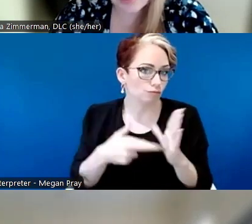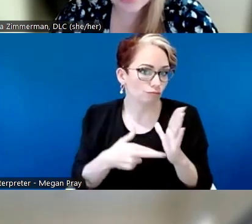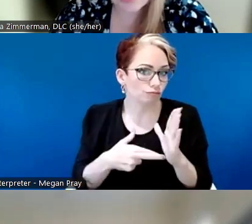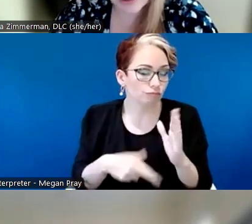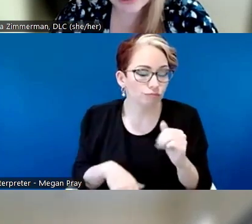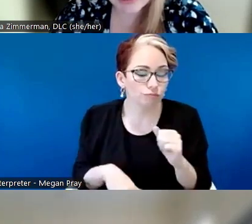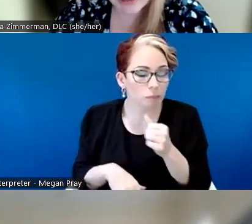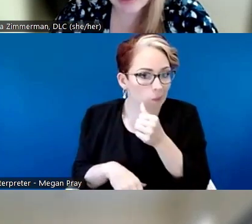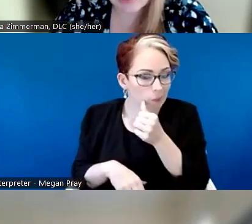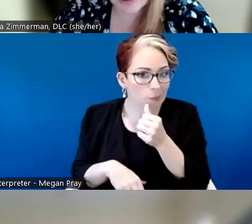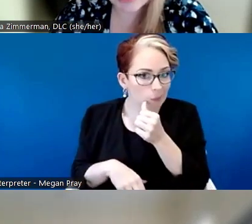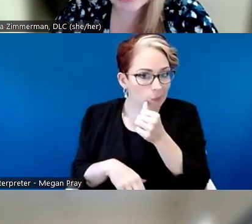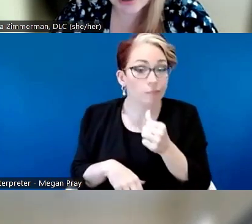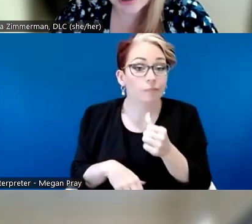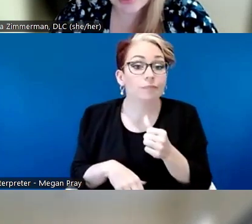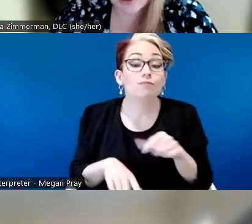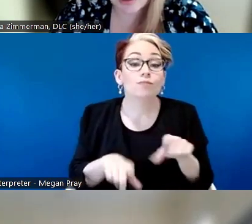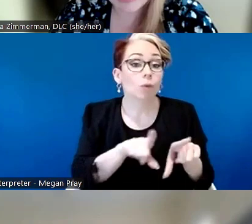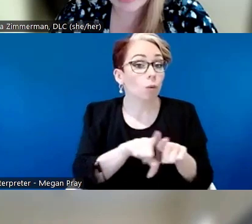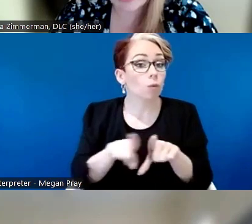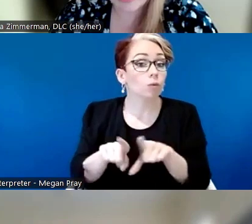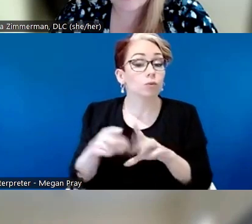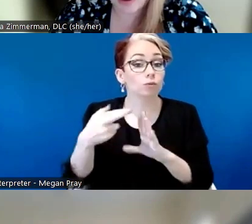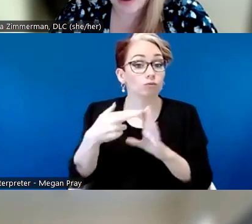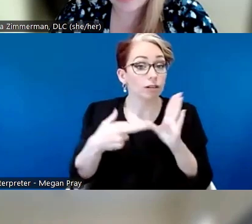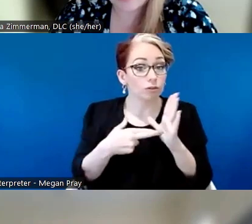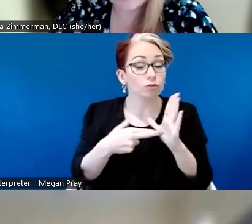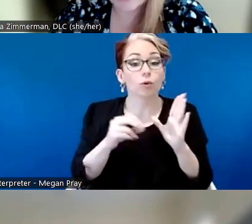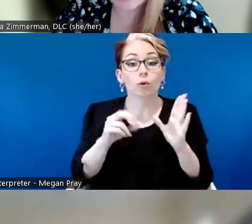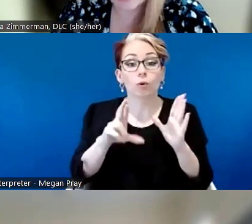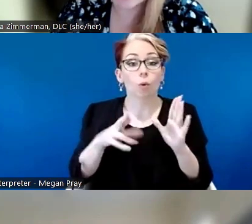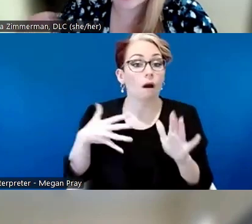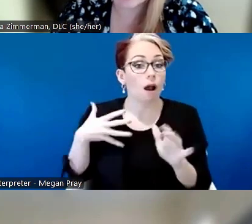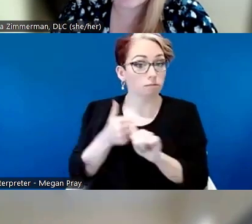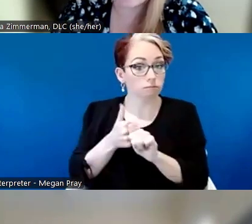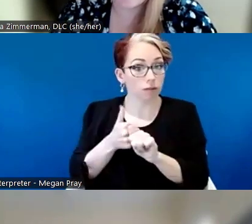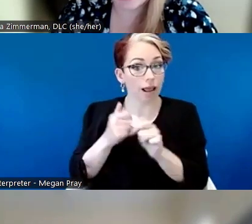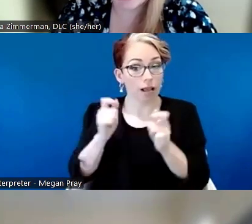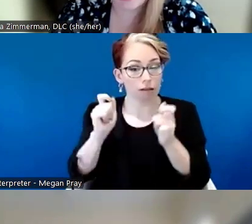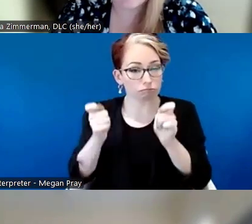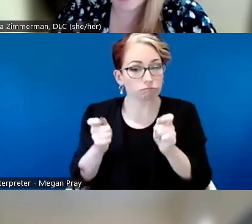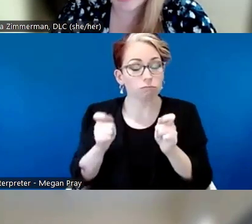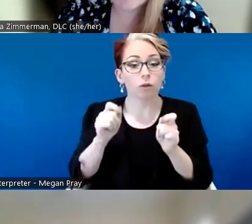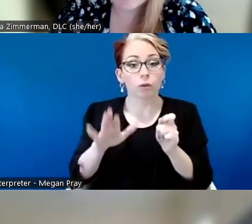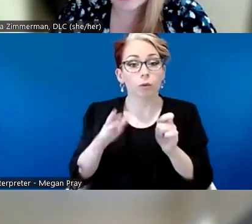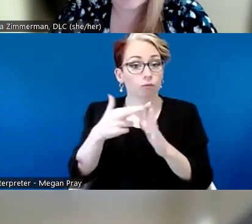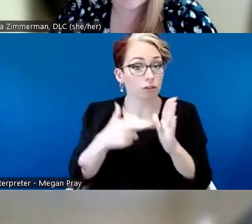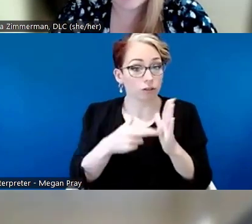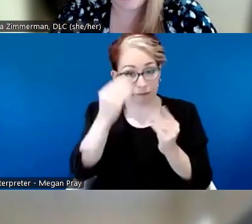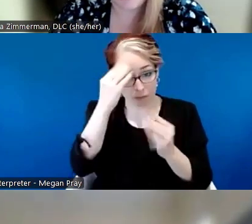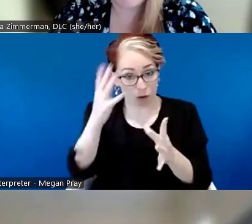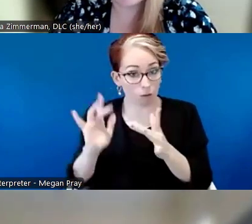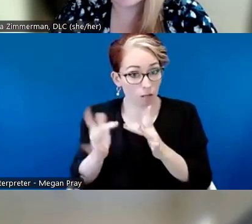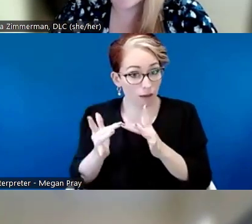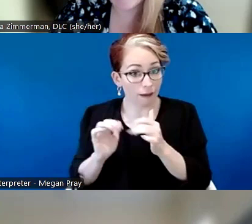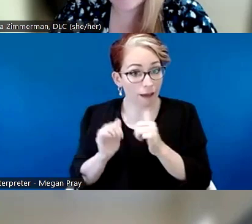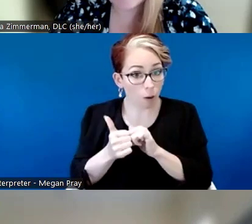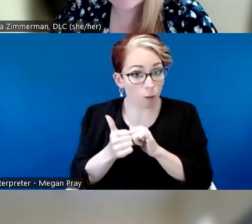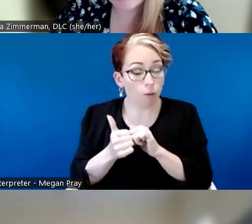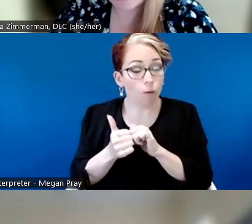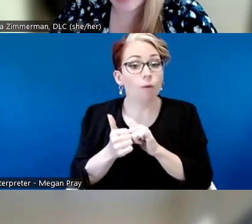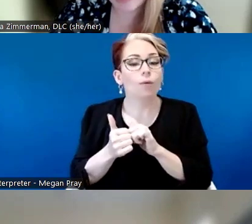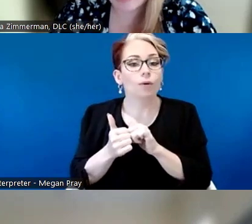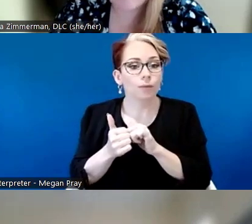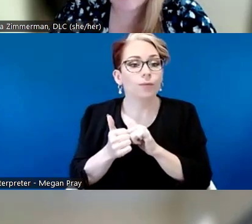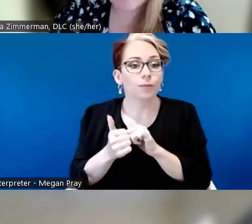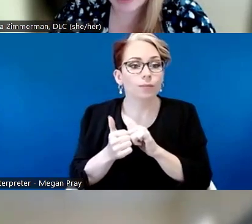You can also register or update your registration information online. That can be